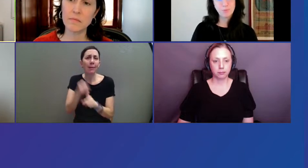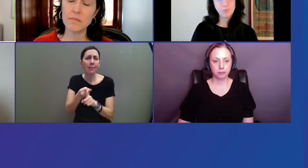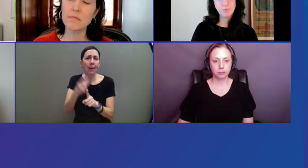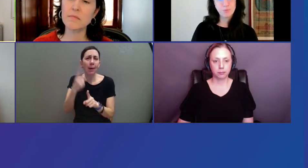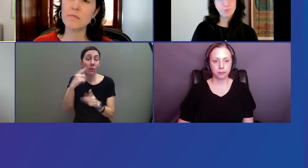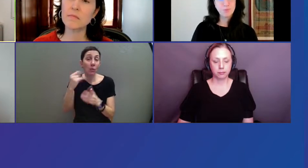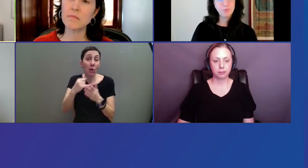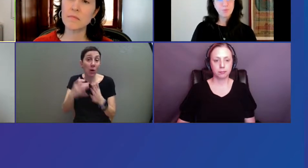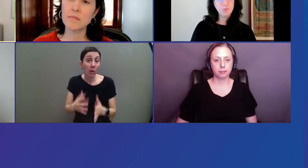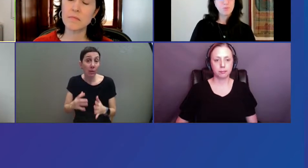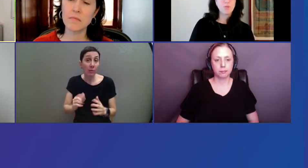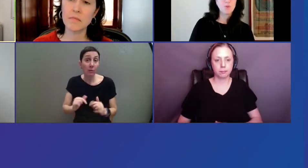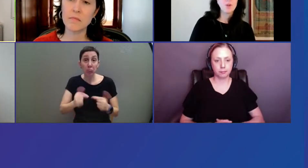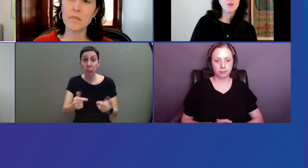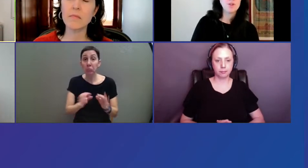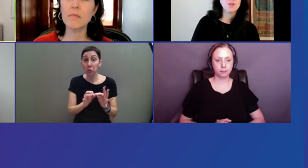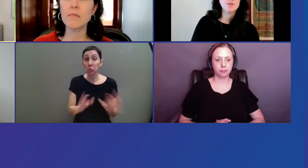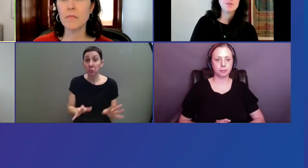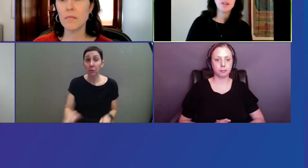artists?